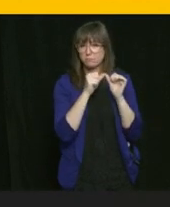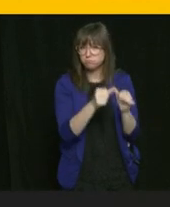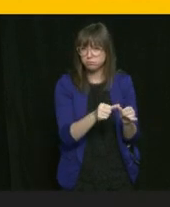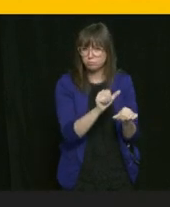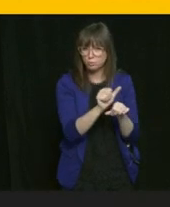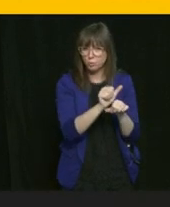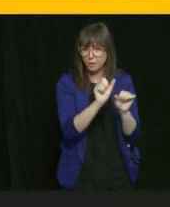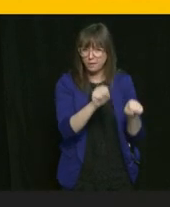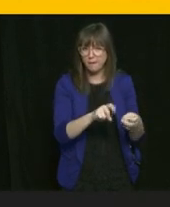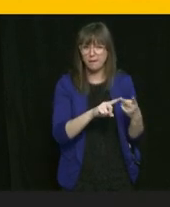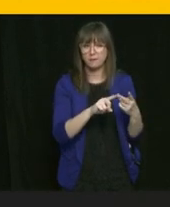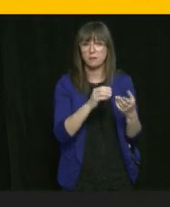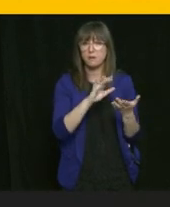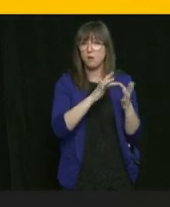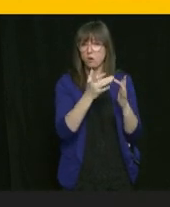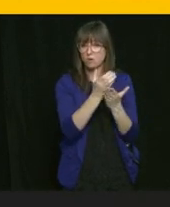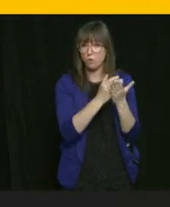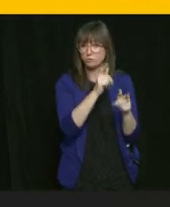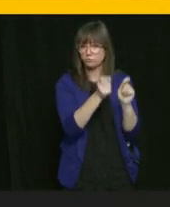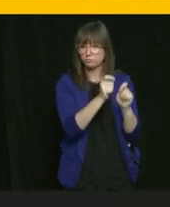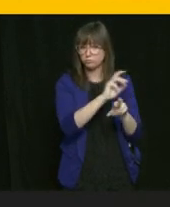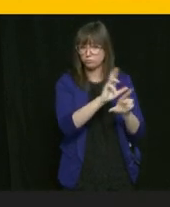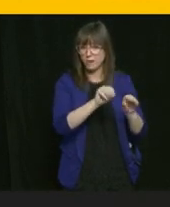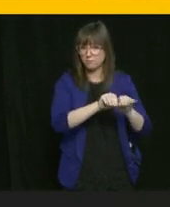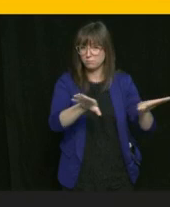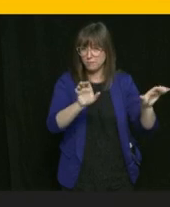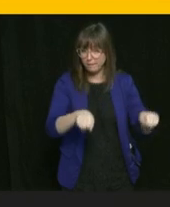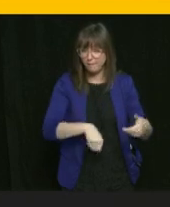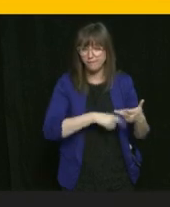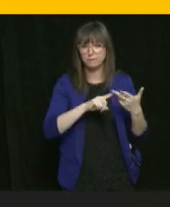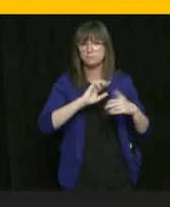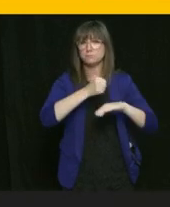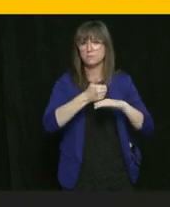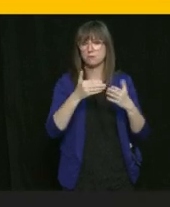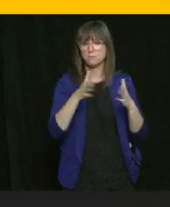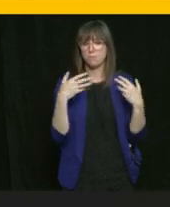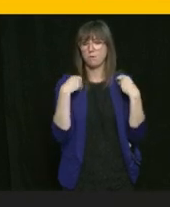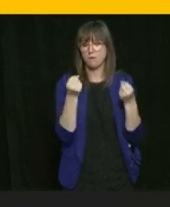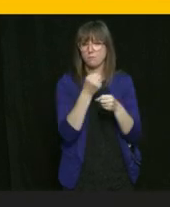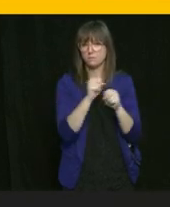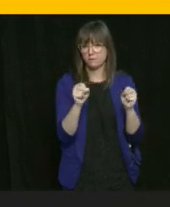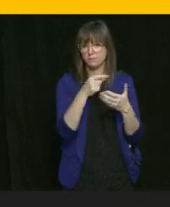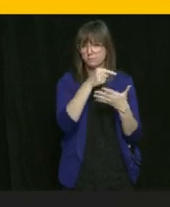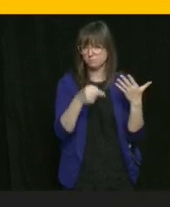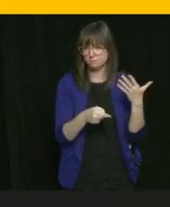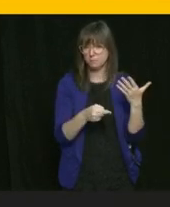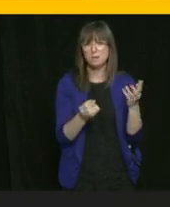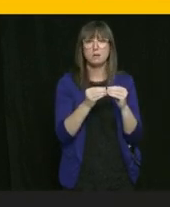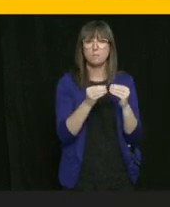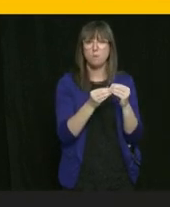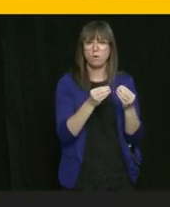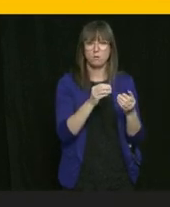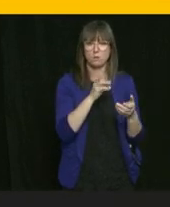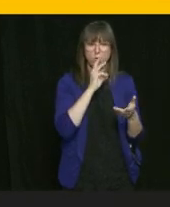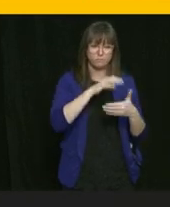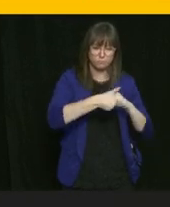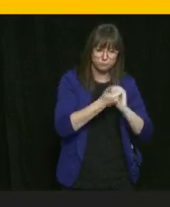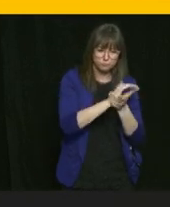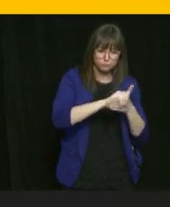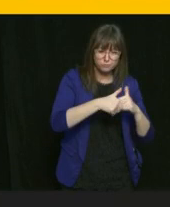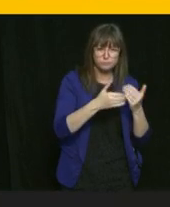courses for online learning, and implement public health and safety measures like additional hand-washing stations and safe space